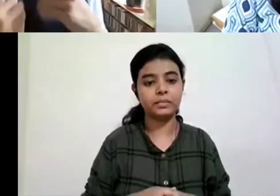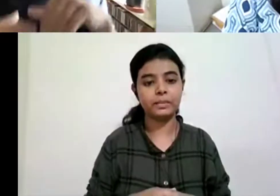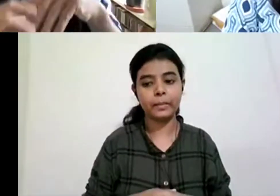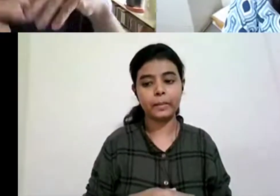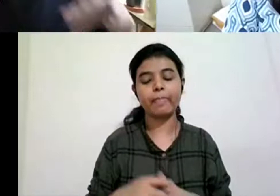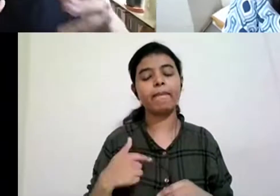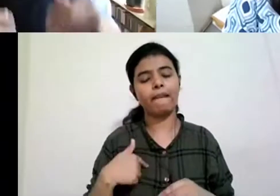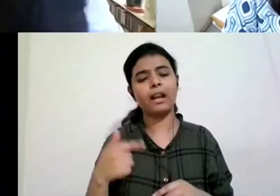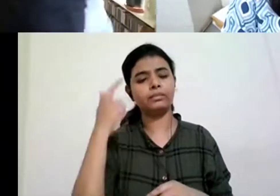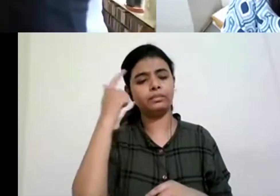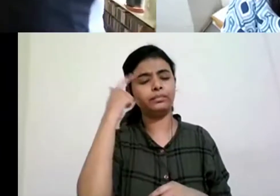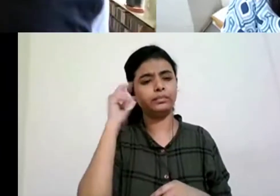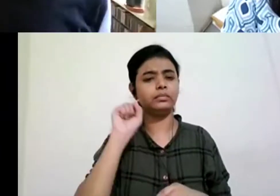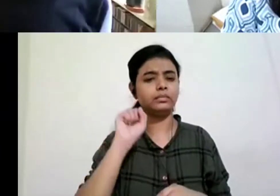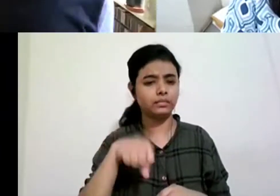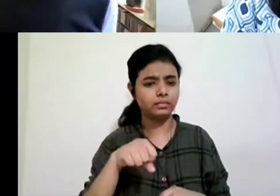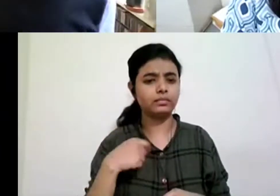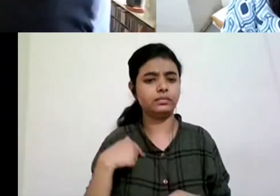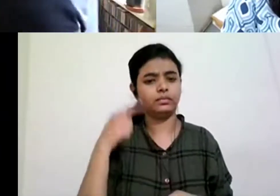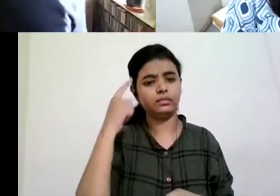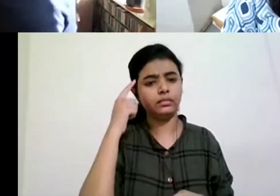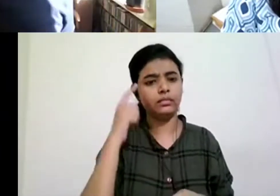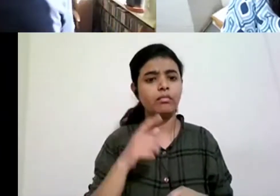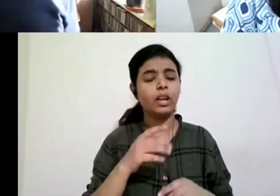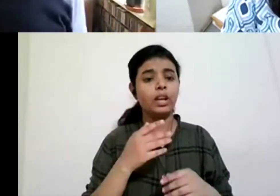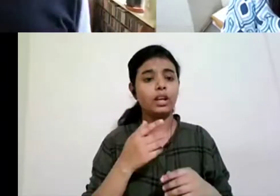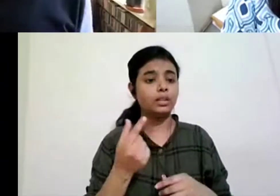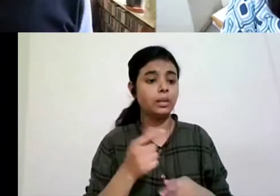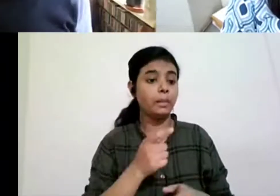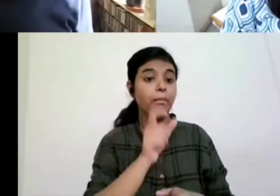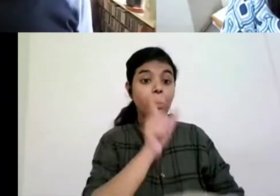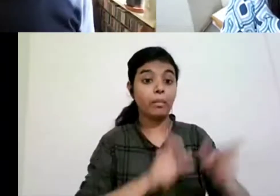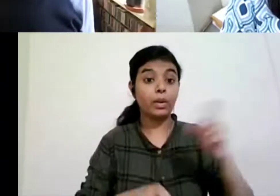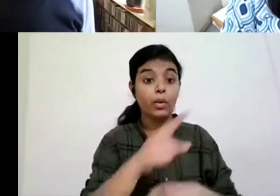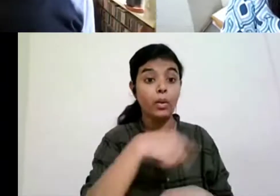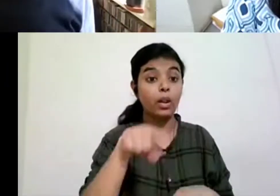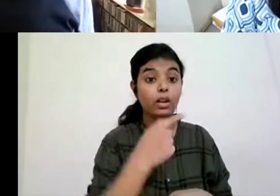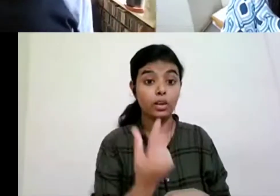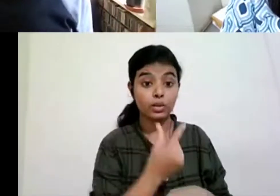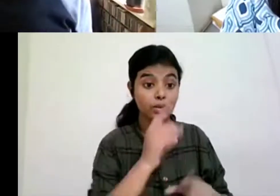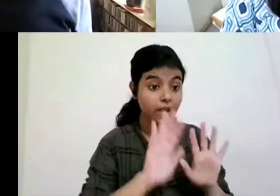do think that a lot of users like to and love to use those